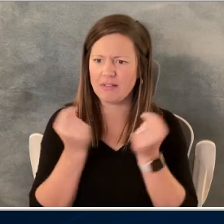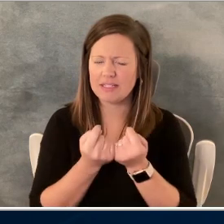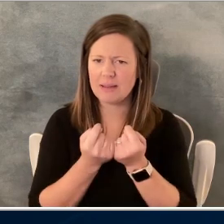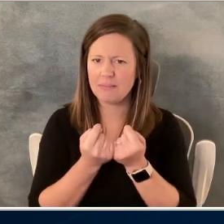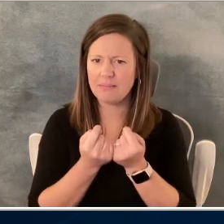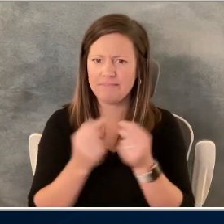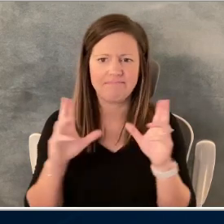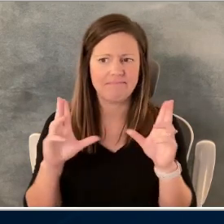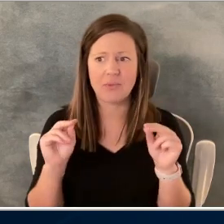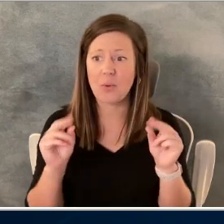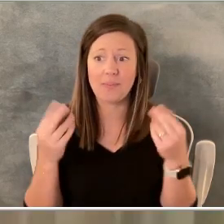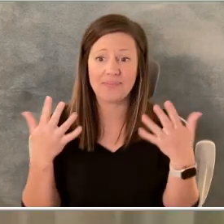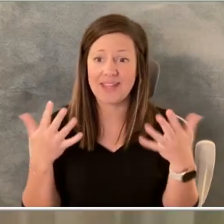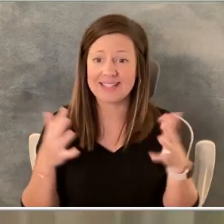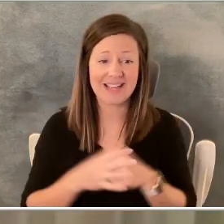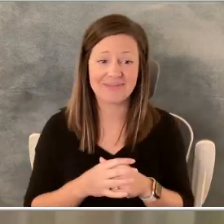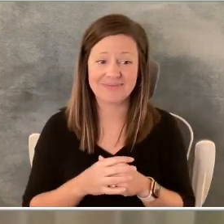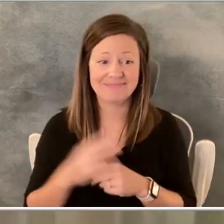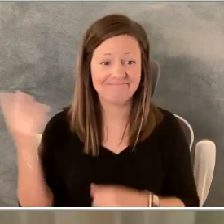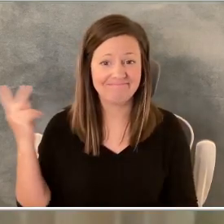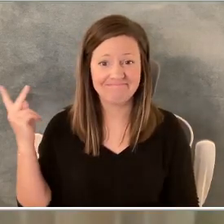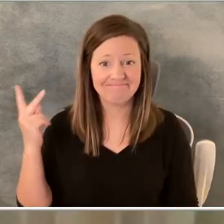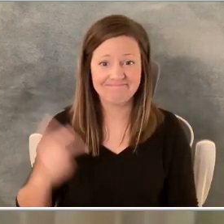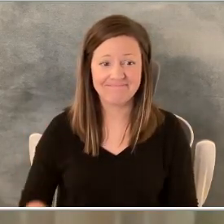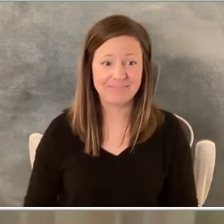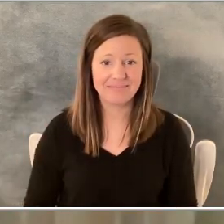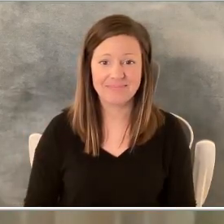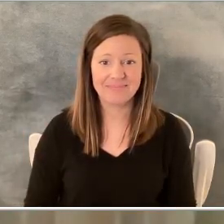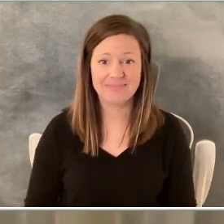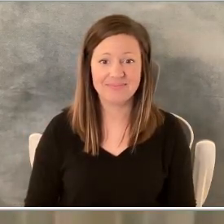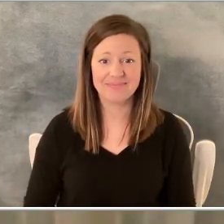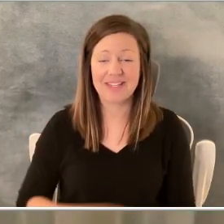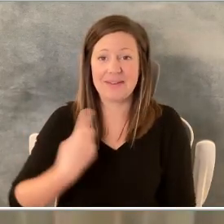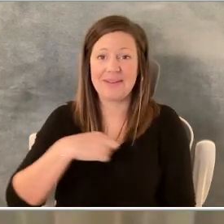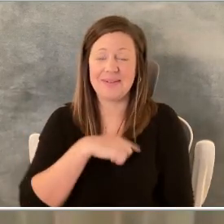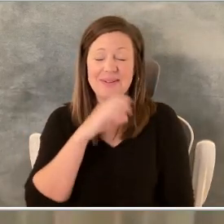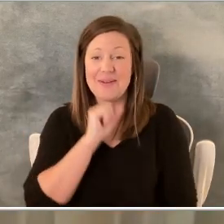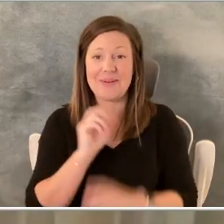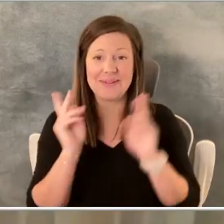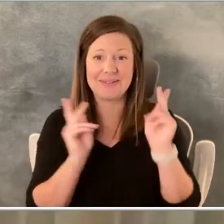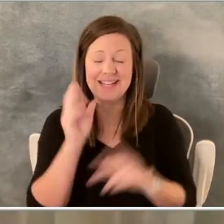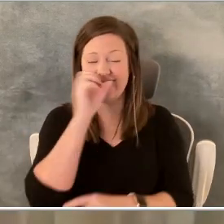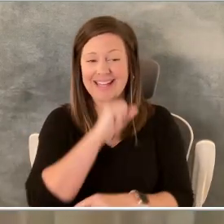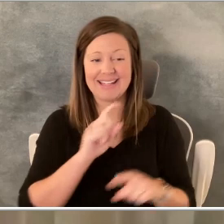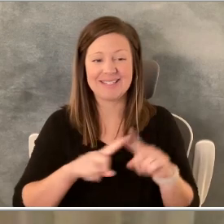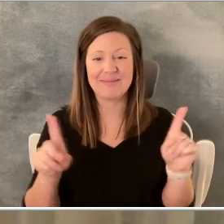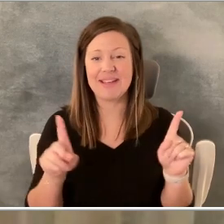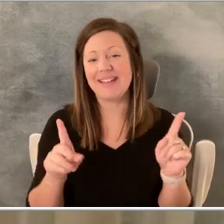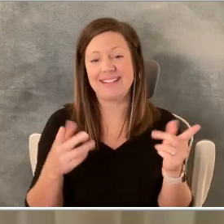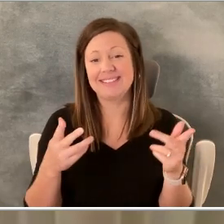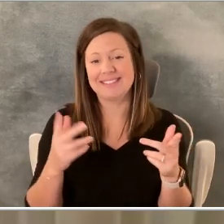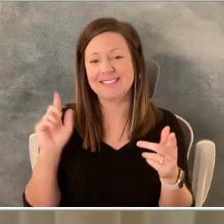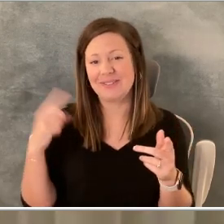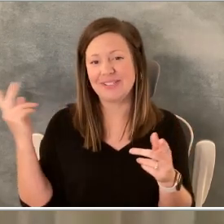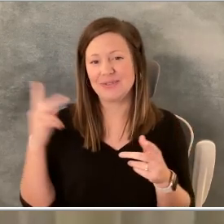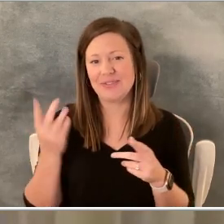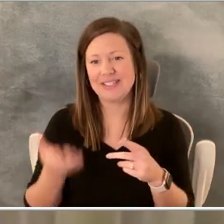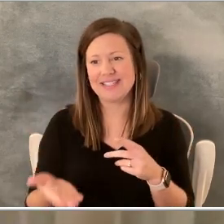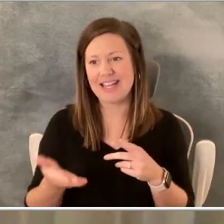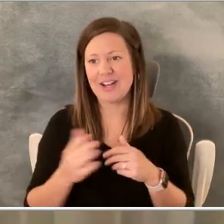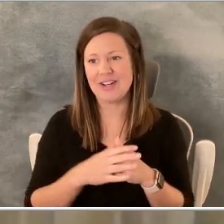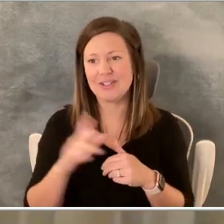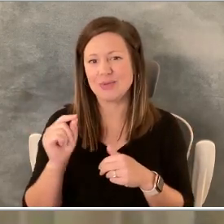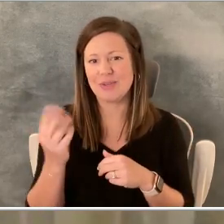No, that's it. I mean, Salvi and I, we're the old heads, I guess, in terms of that. Obviously, our training, Dr.